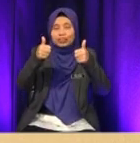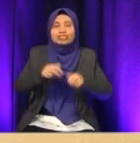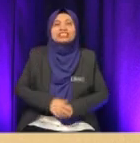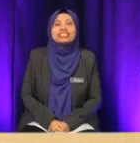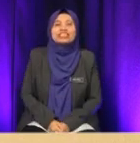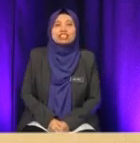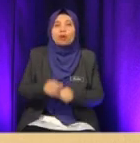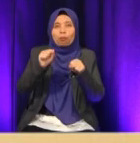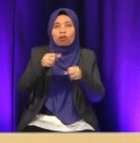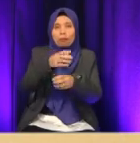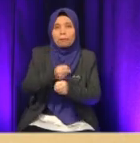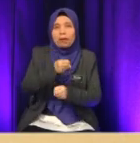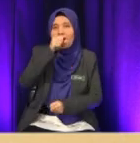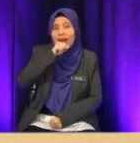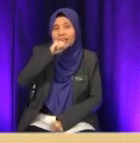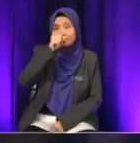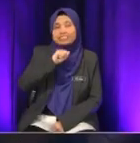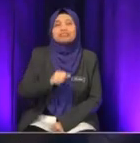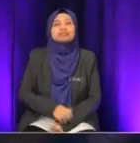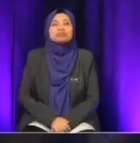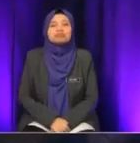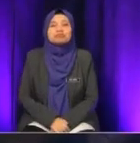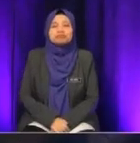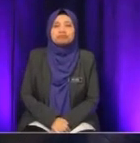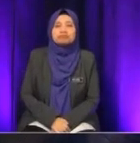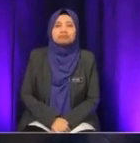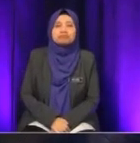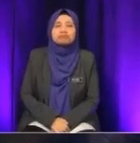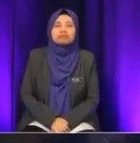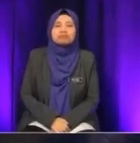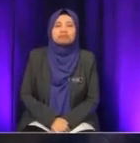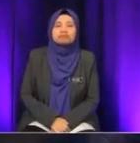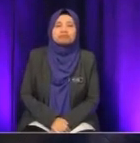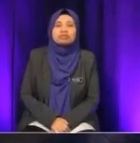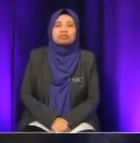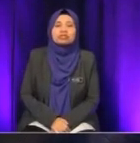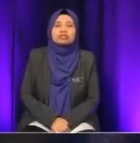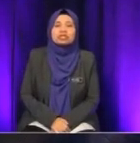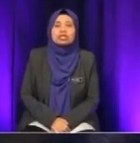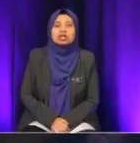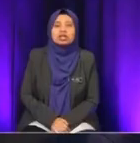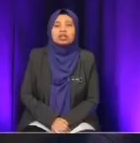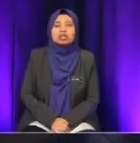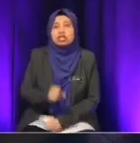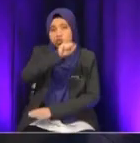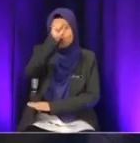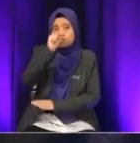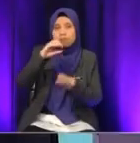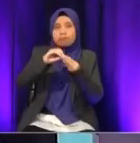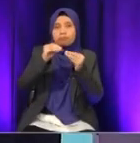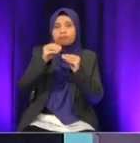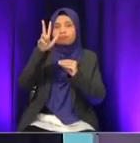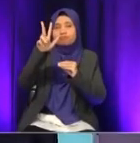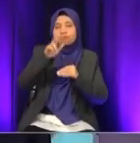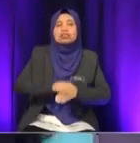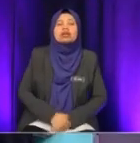So Tasneem, the one ice cream stick for you. Stick. Good job. Okay, let's proceed to question number three. Okay, for the